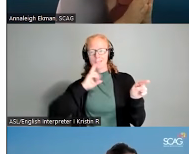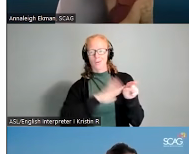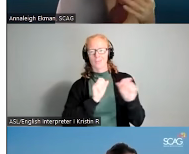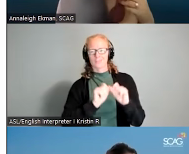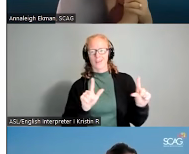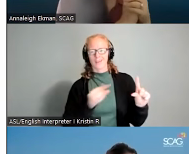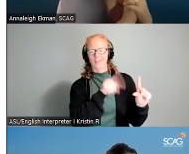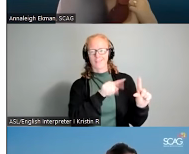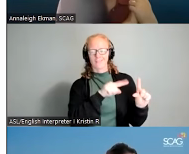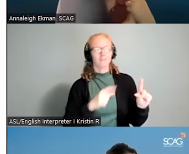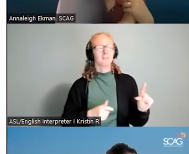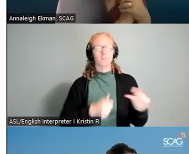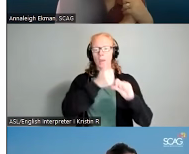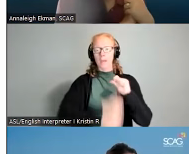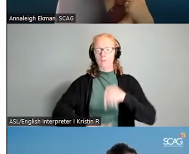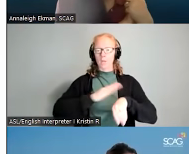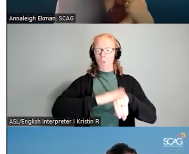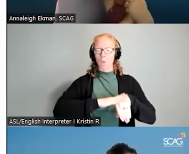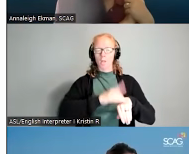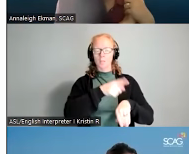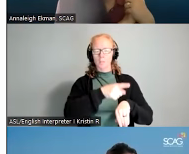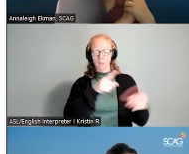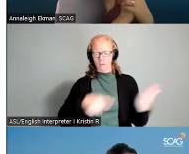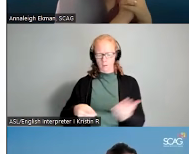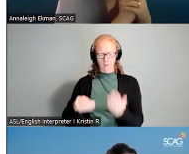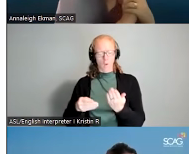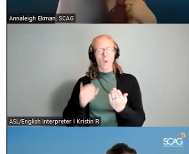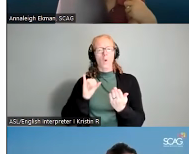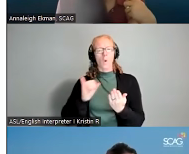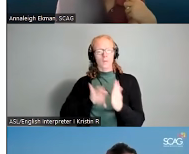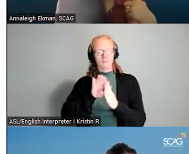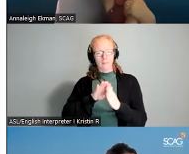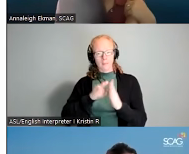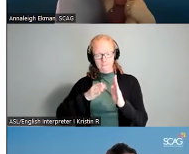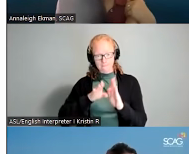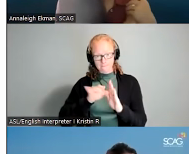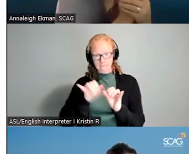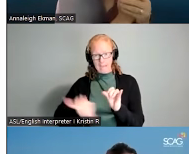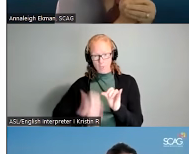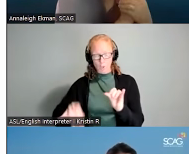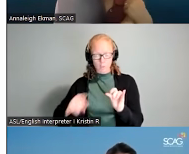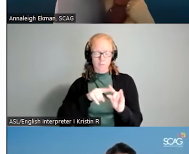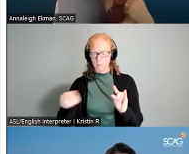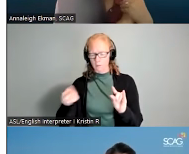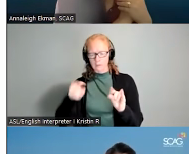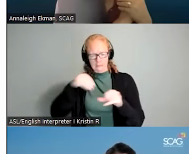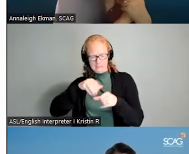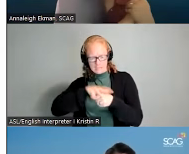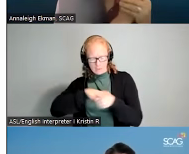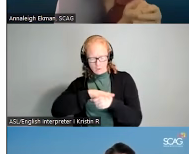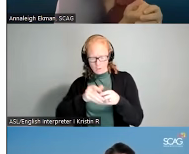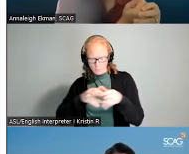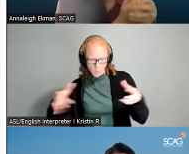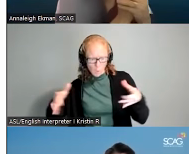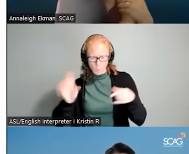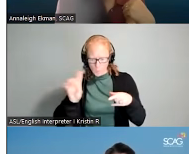notice we receive helps us develop a better understanding of development patterns and expected growth in our region. So I highly encourage you to check